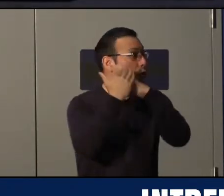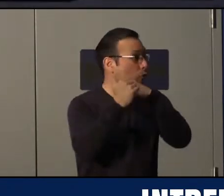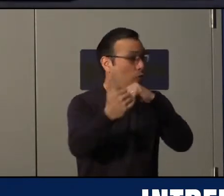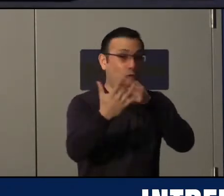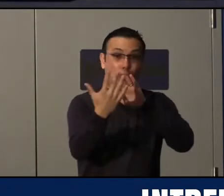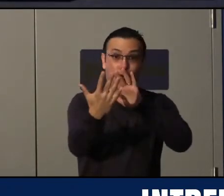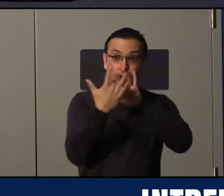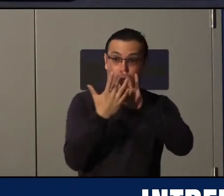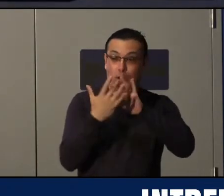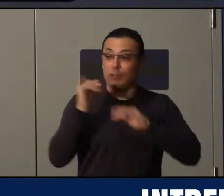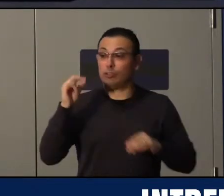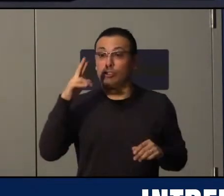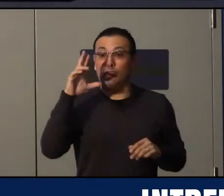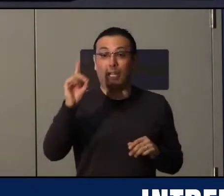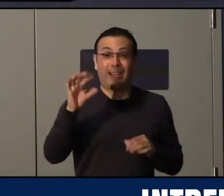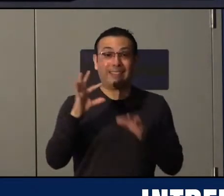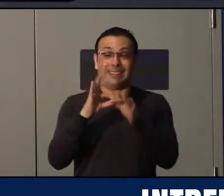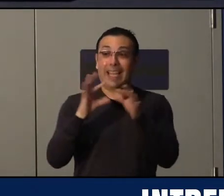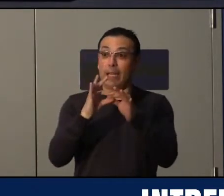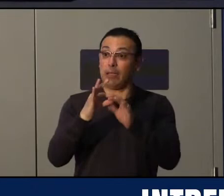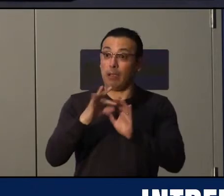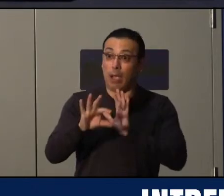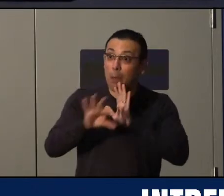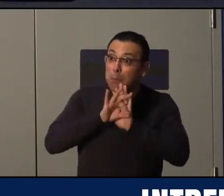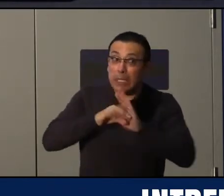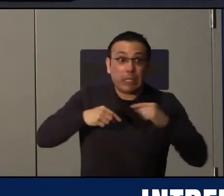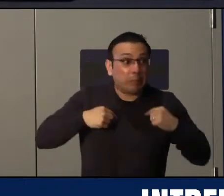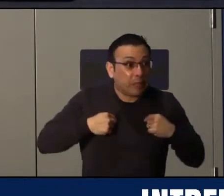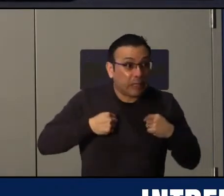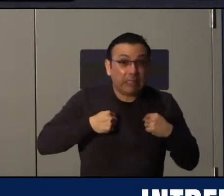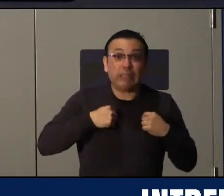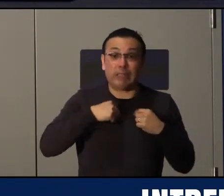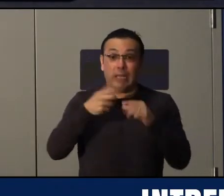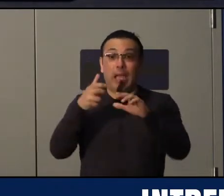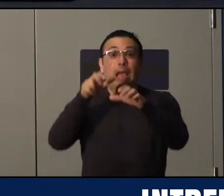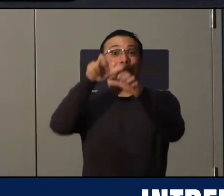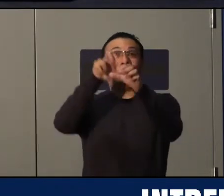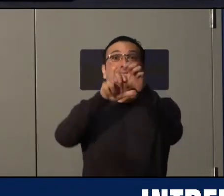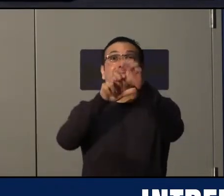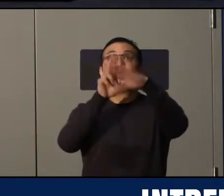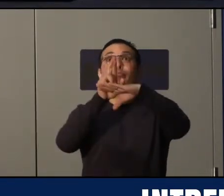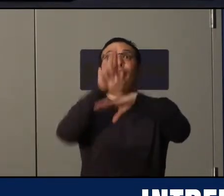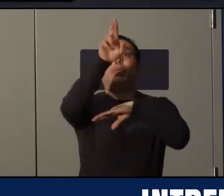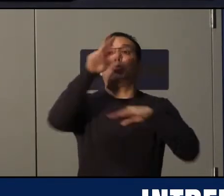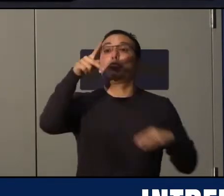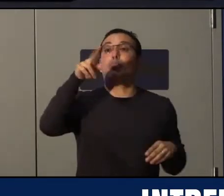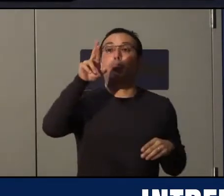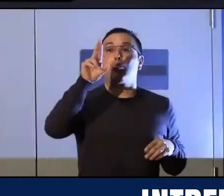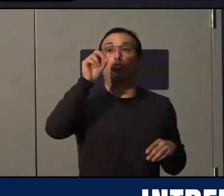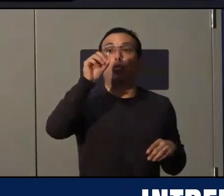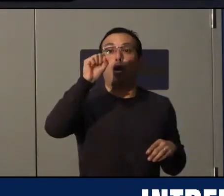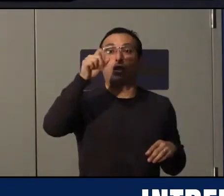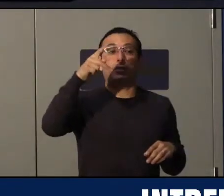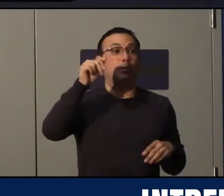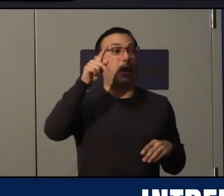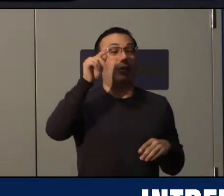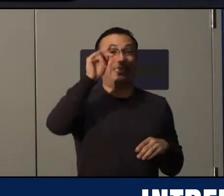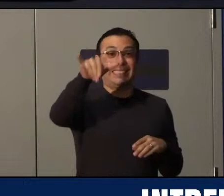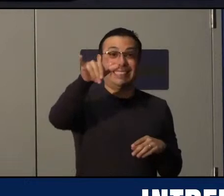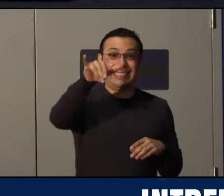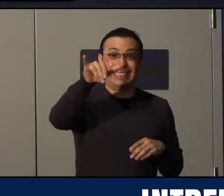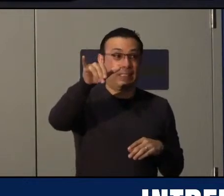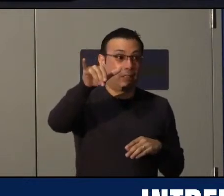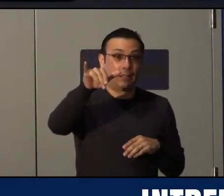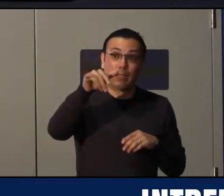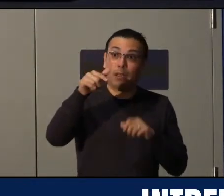on there, and he said that, you know, they picked me for the Prosperity seat, that I was going to go to space with him and